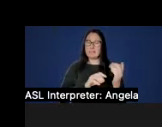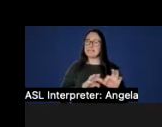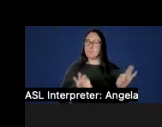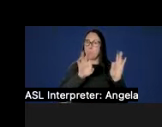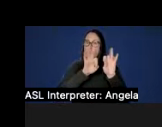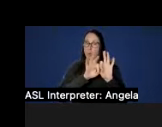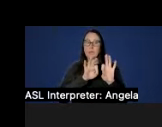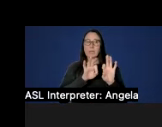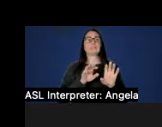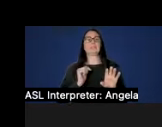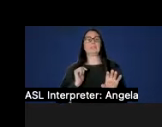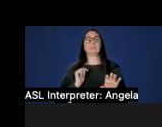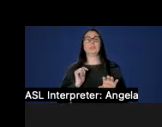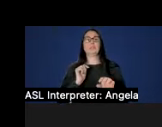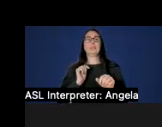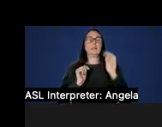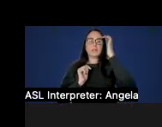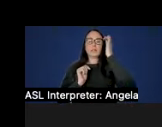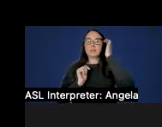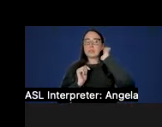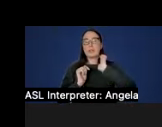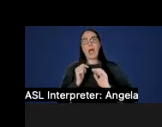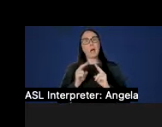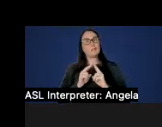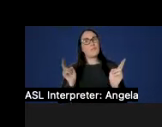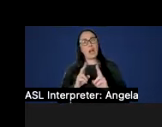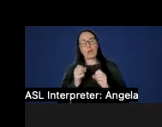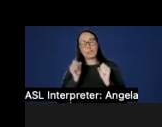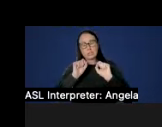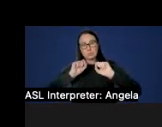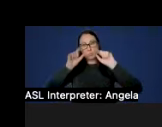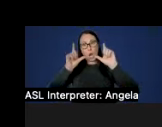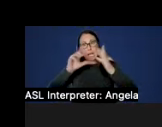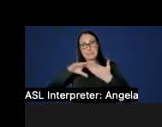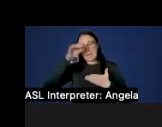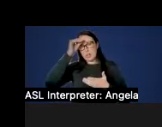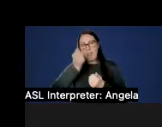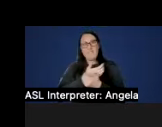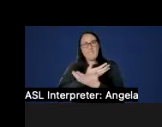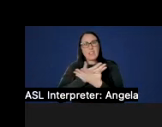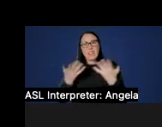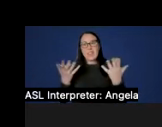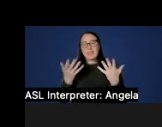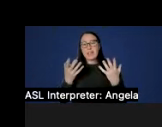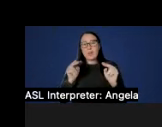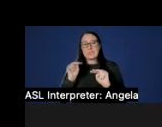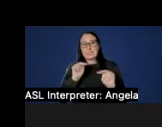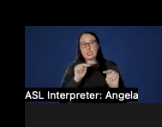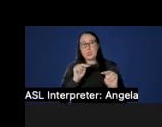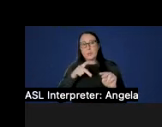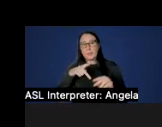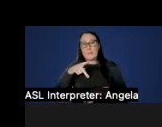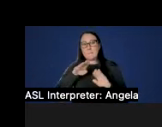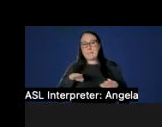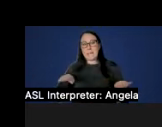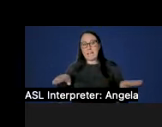professionals. I was very surprised when I learned even everything that goes into a pediatric SANE.